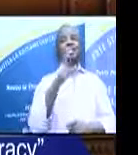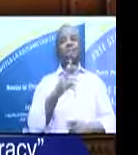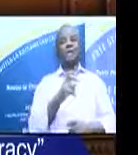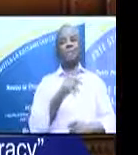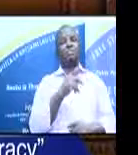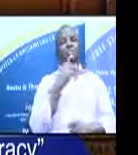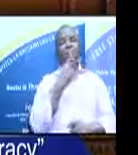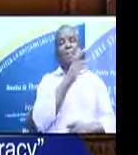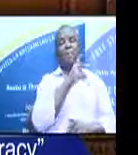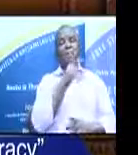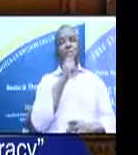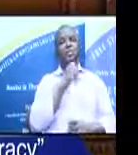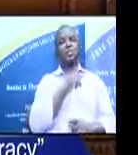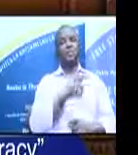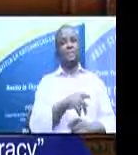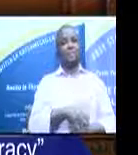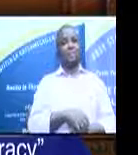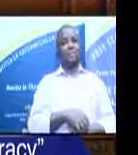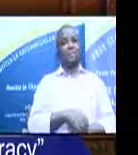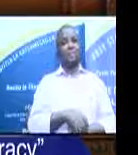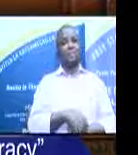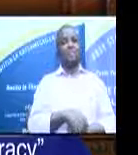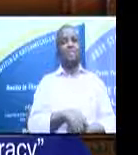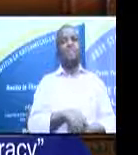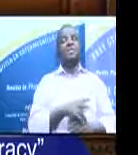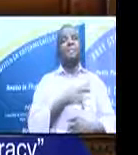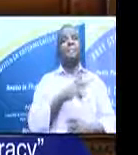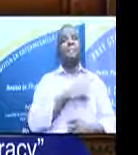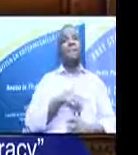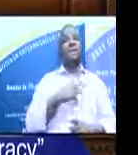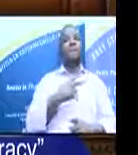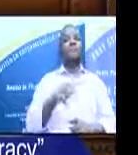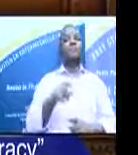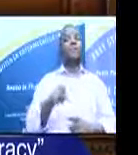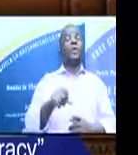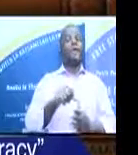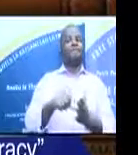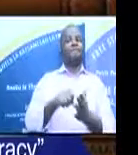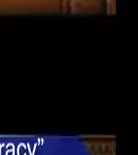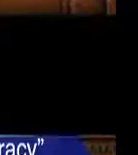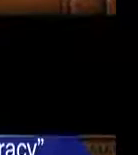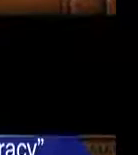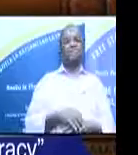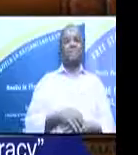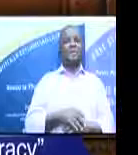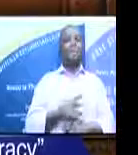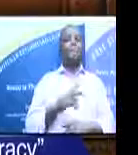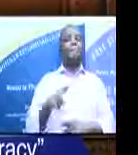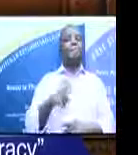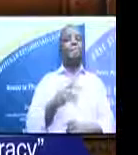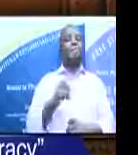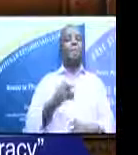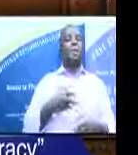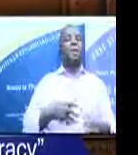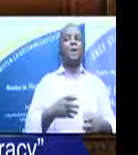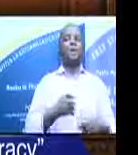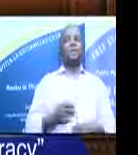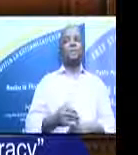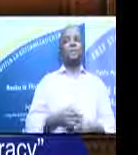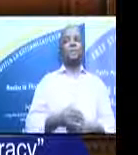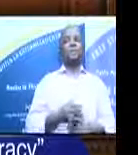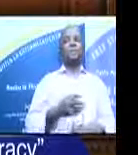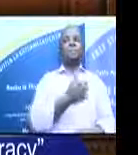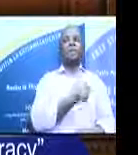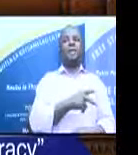the patients and the staff have to use? Did she see the filth? Did she see that there's no wheelchairs at